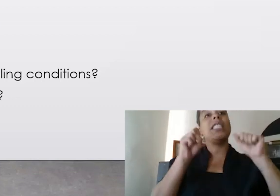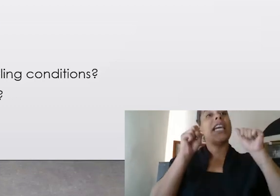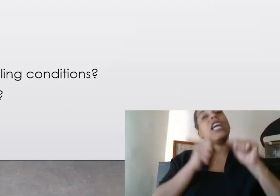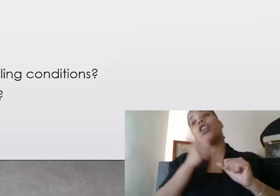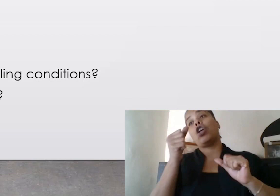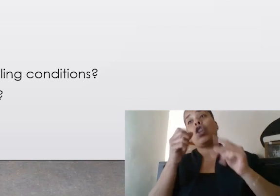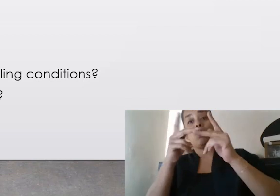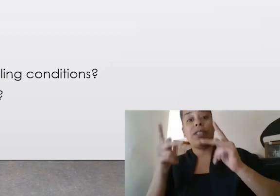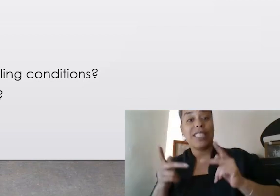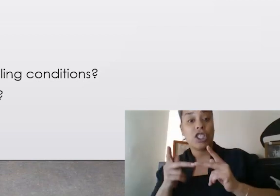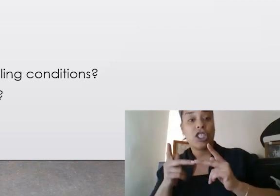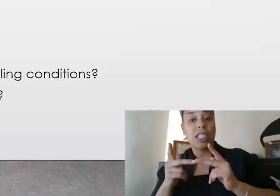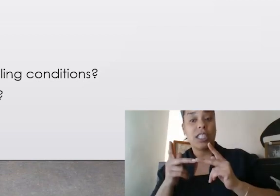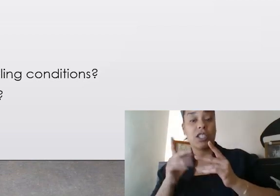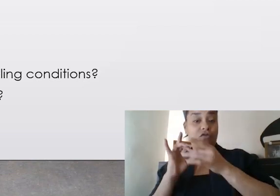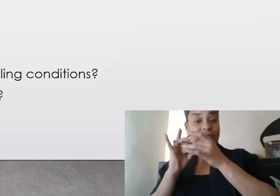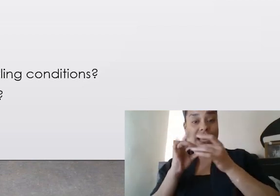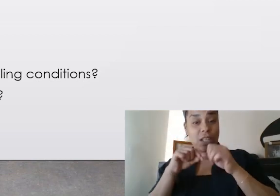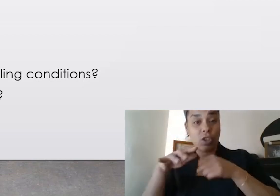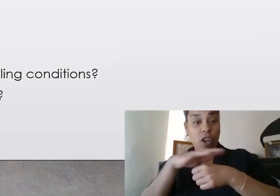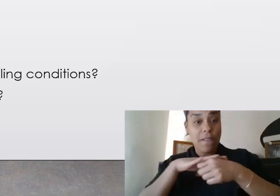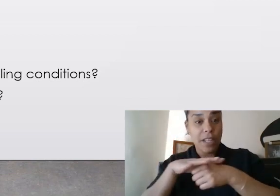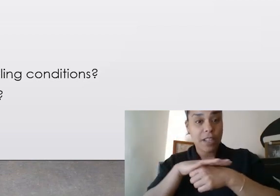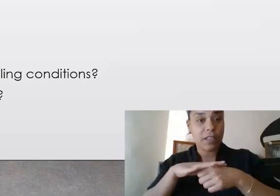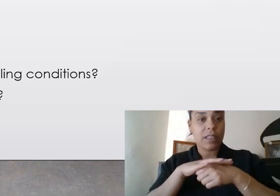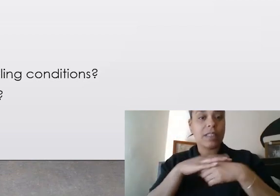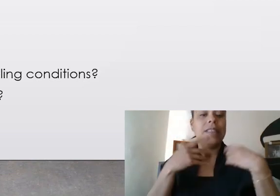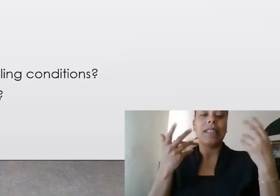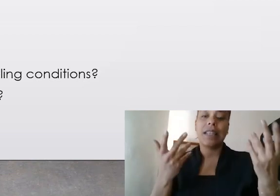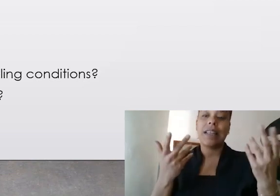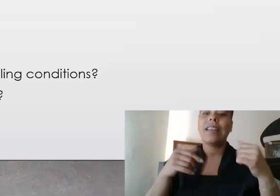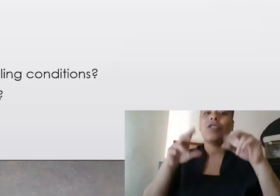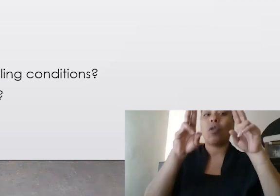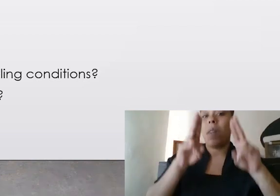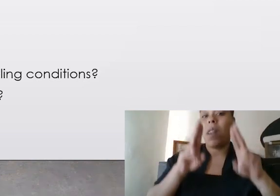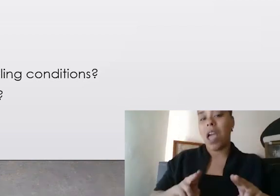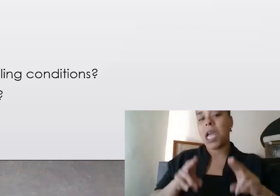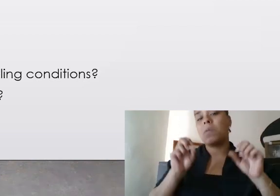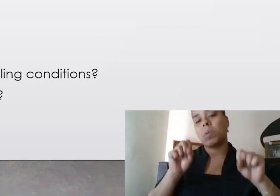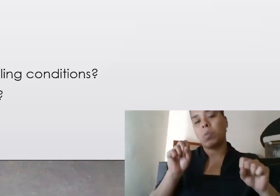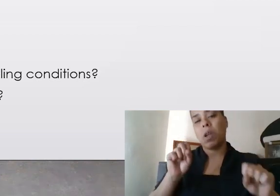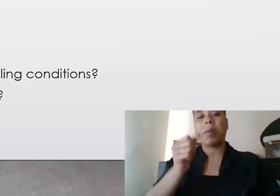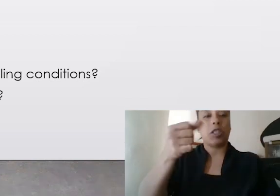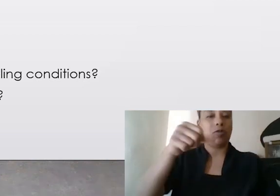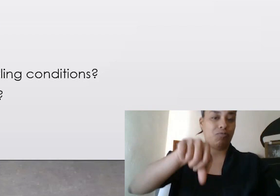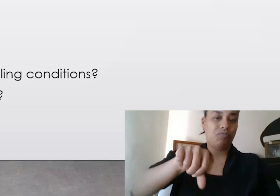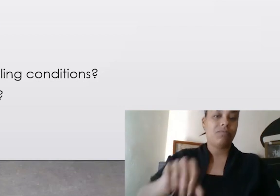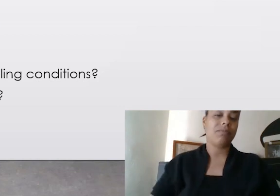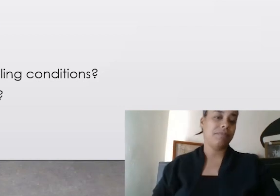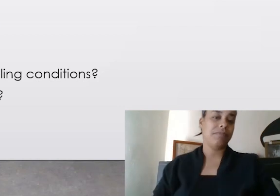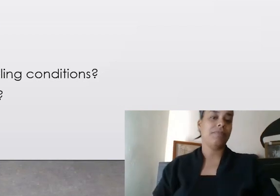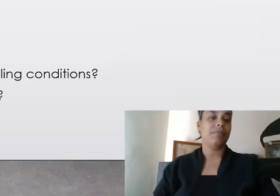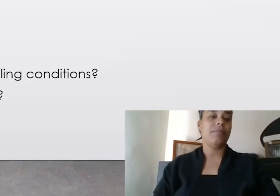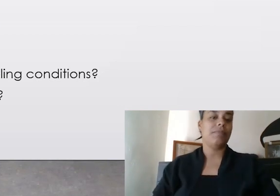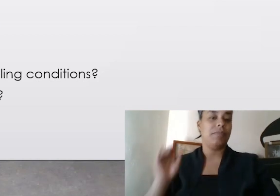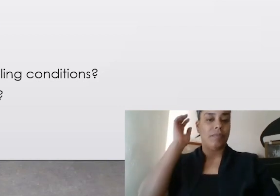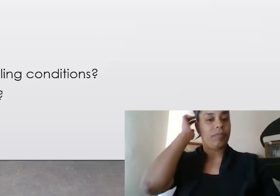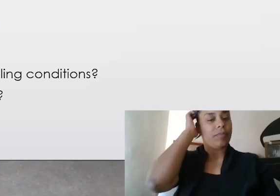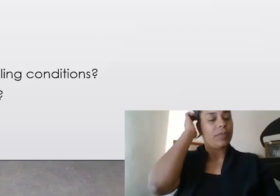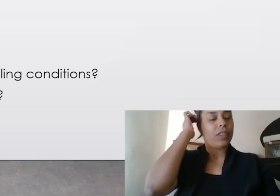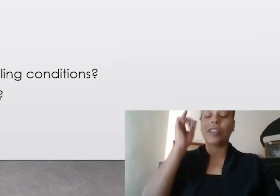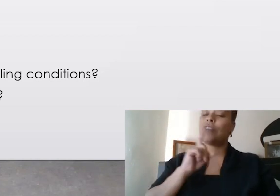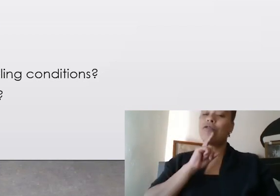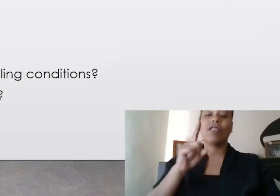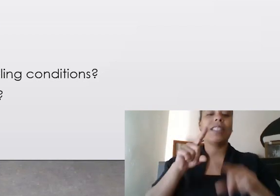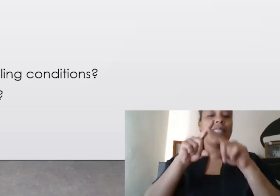then applying for or being approved for SSDI as a no. So it's on a case-by-case basis,